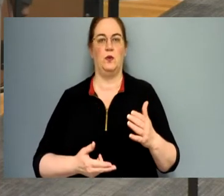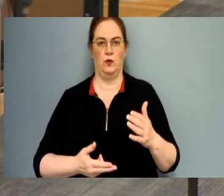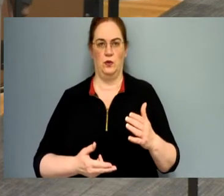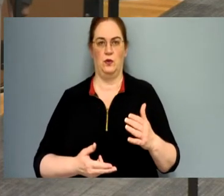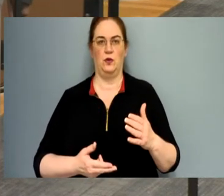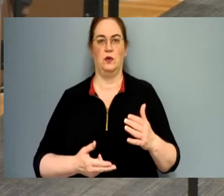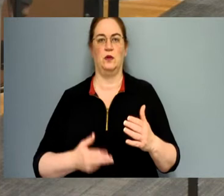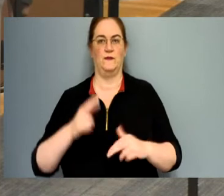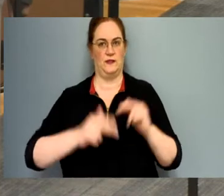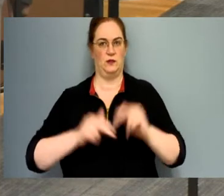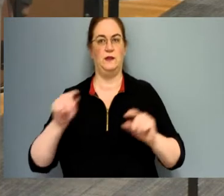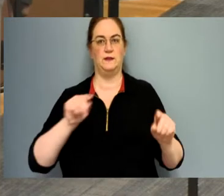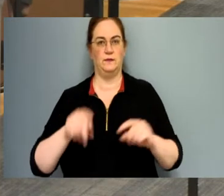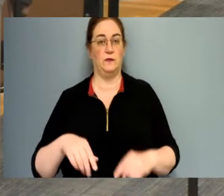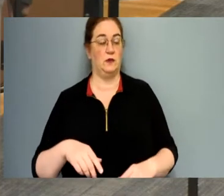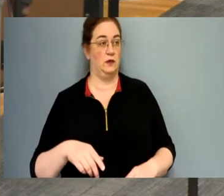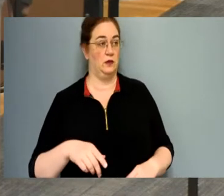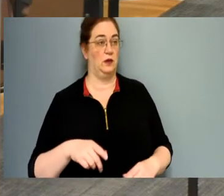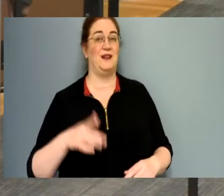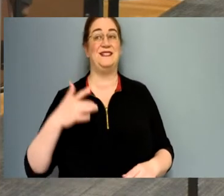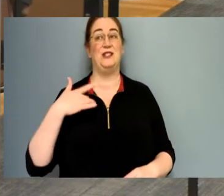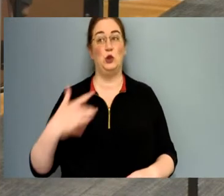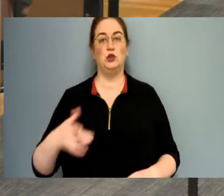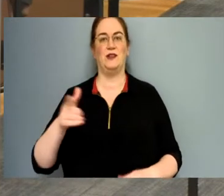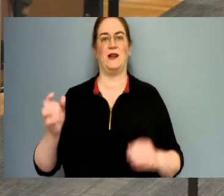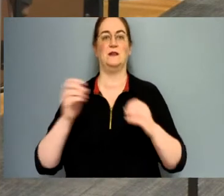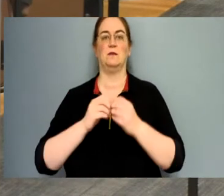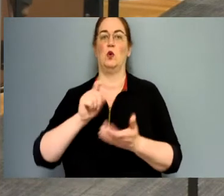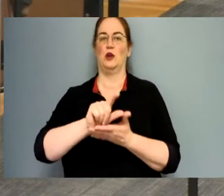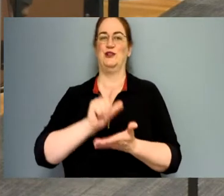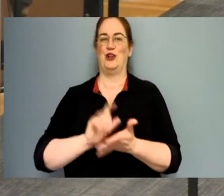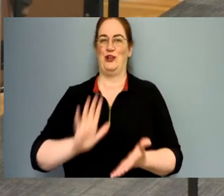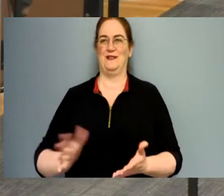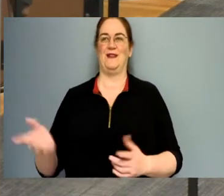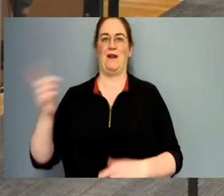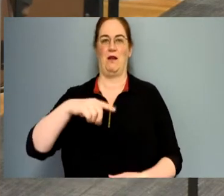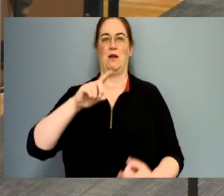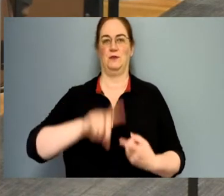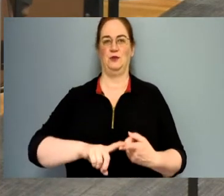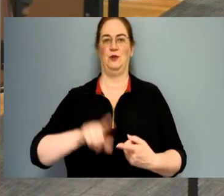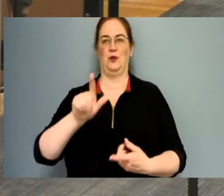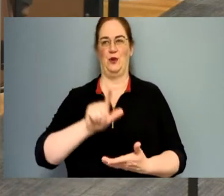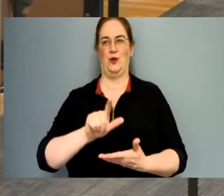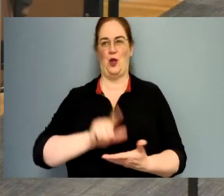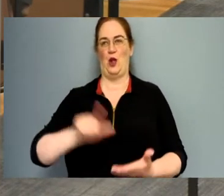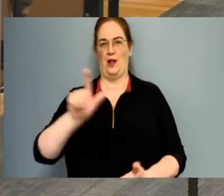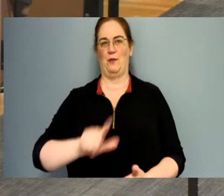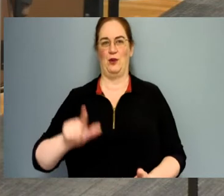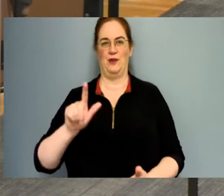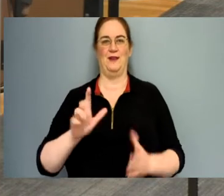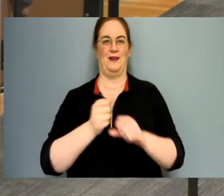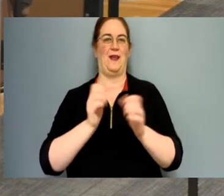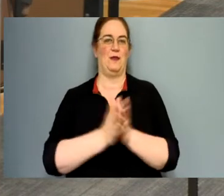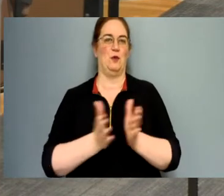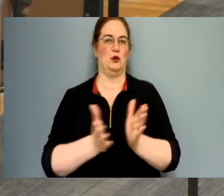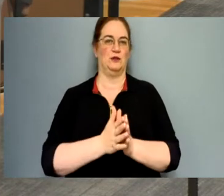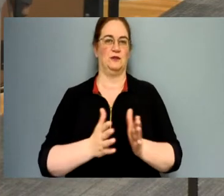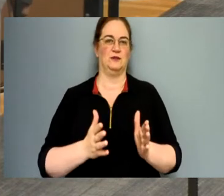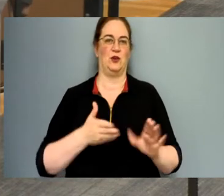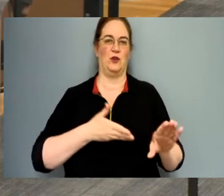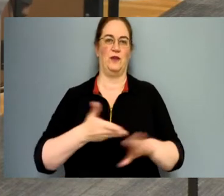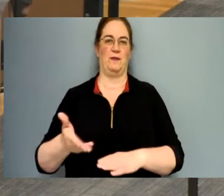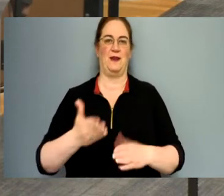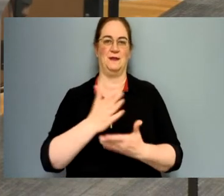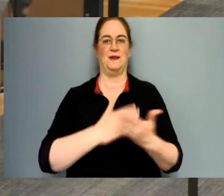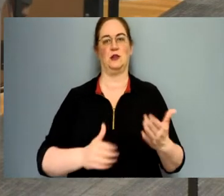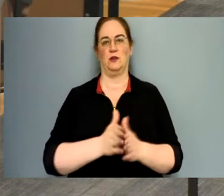In both facilities. Do you know if they're using? Usually it is more attorneys that come over to the law library because the books are, the main